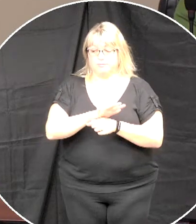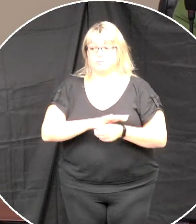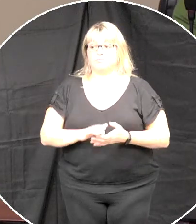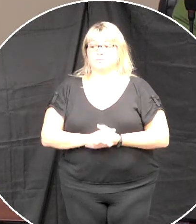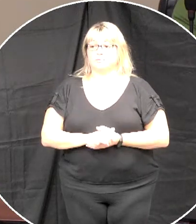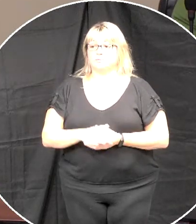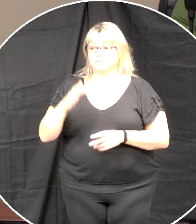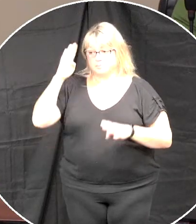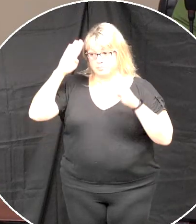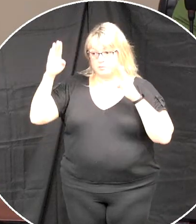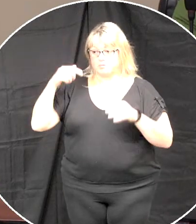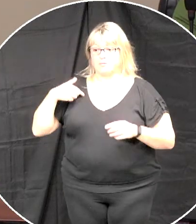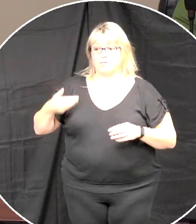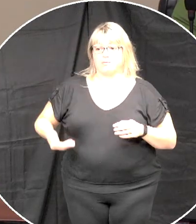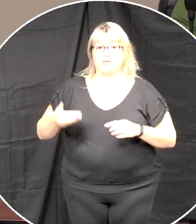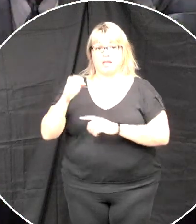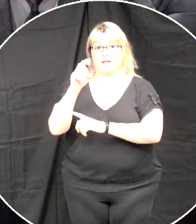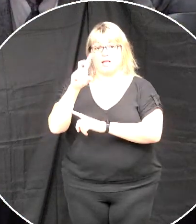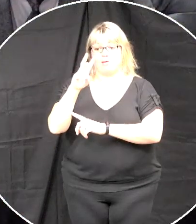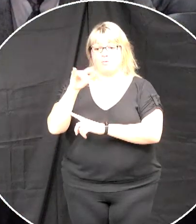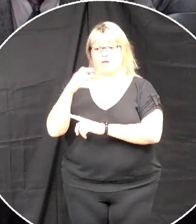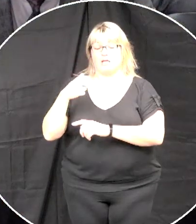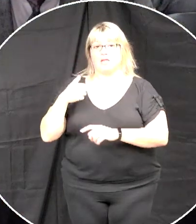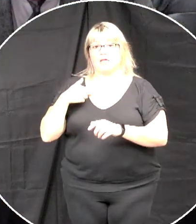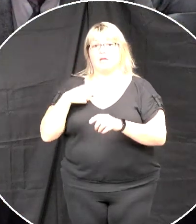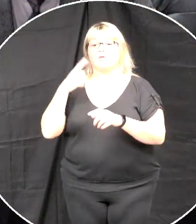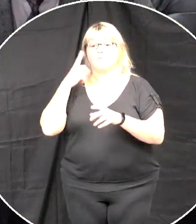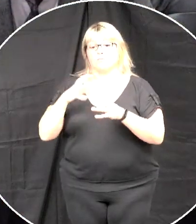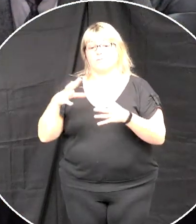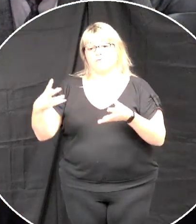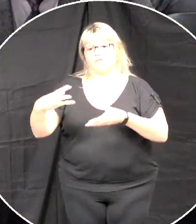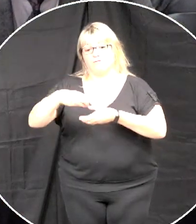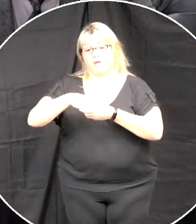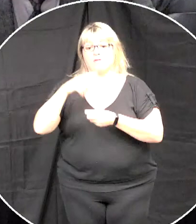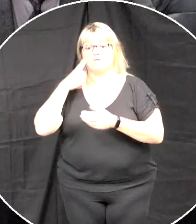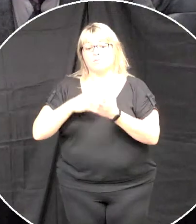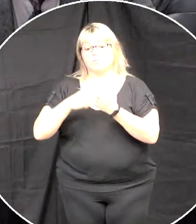Good afternoon. Ed Walsh, Associate Director of Education, Programs and Human Resources.